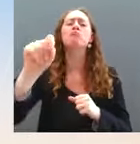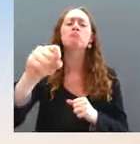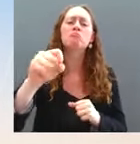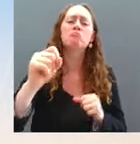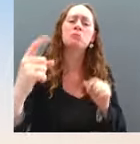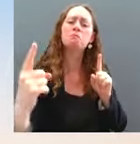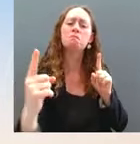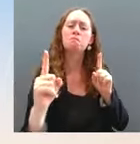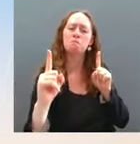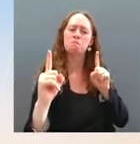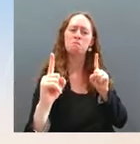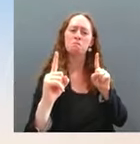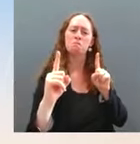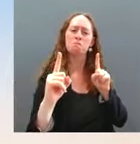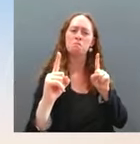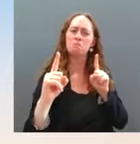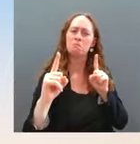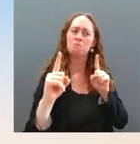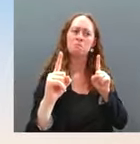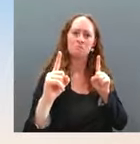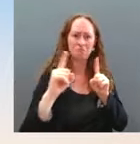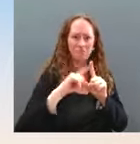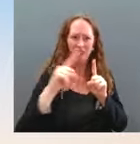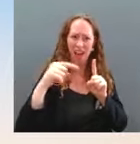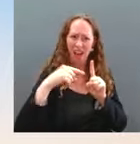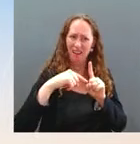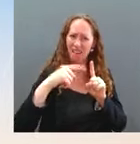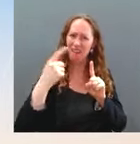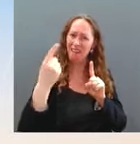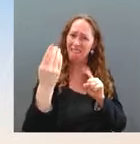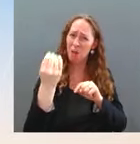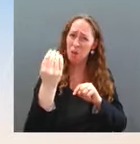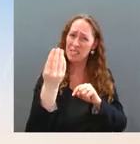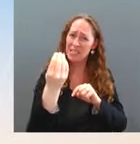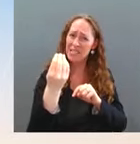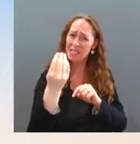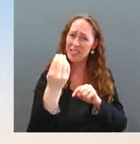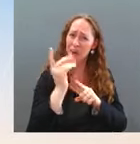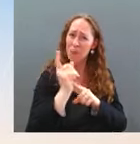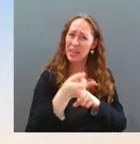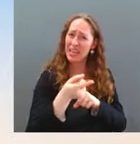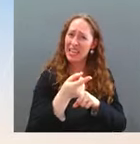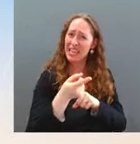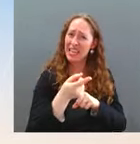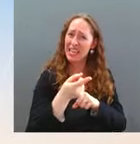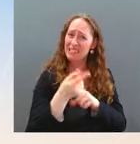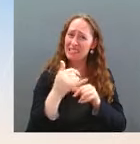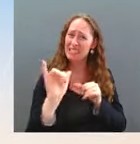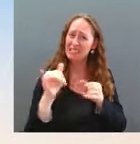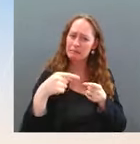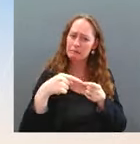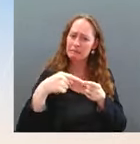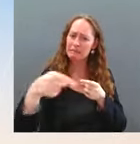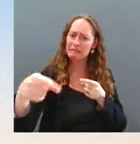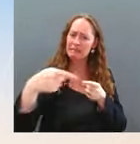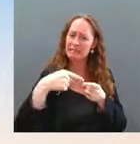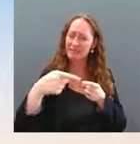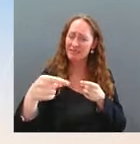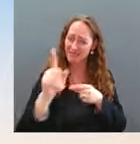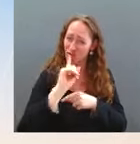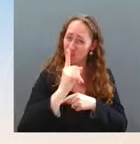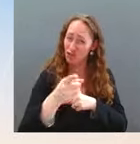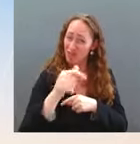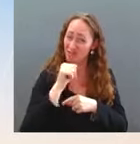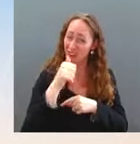President Biden, 14 minutes, 7 feet away from Speaker Pelosi, is not a close contact, but 15 minutes, 6 feet away would have been a close contact. And I asked by way of saying, was